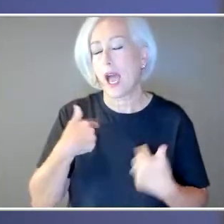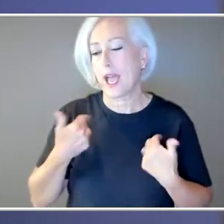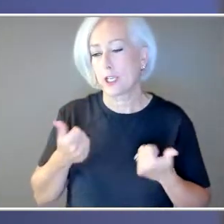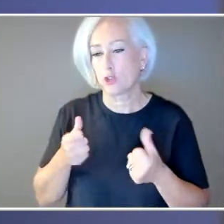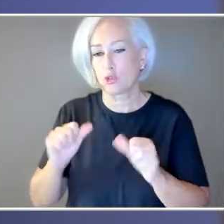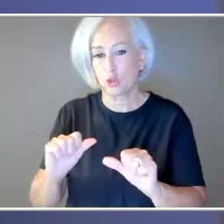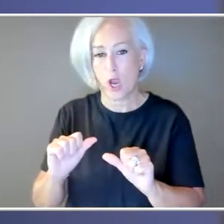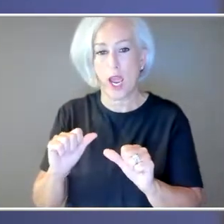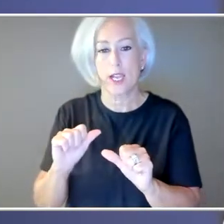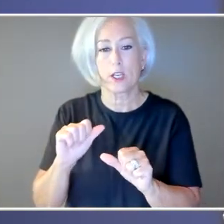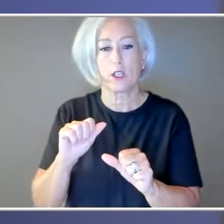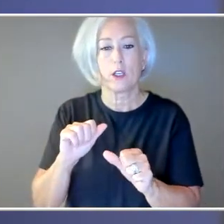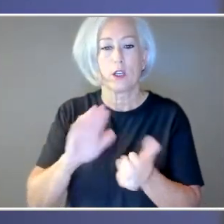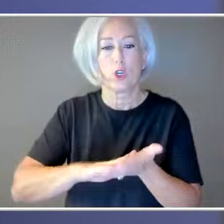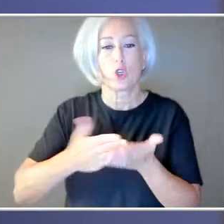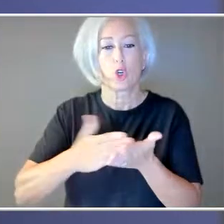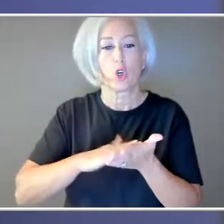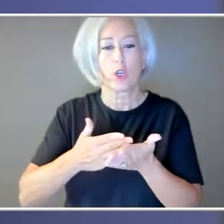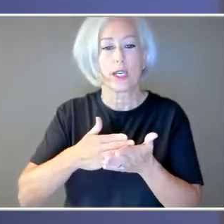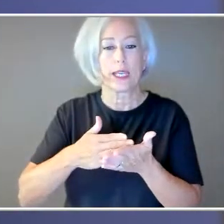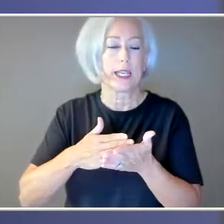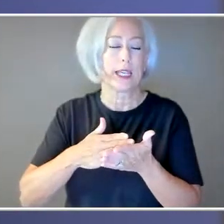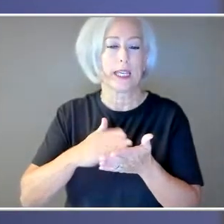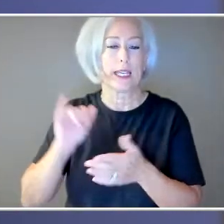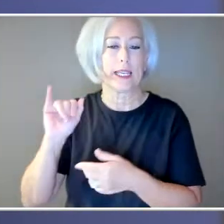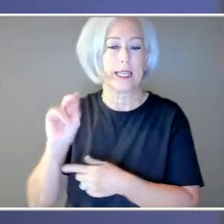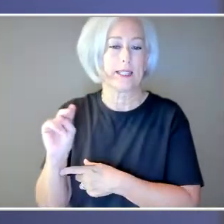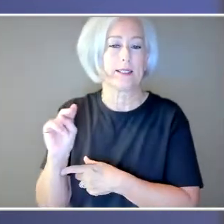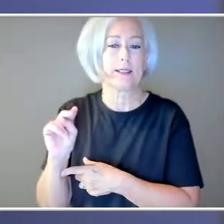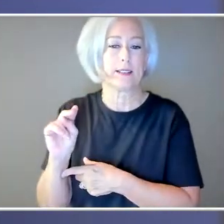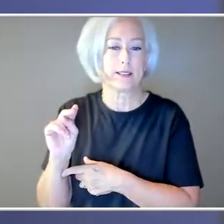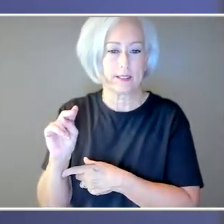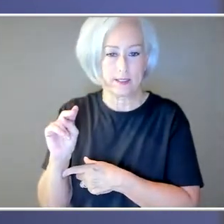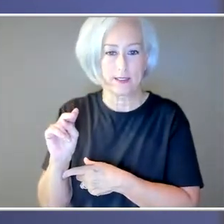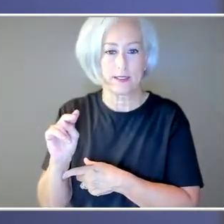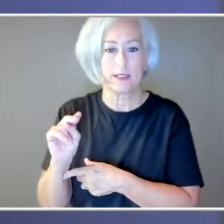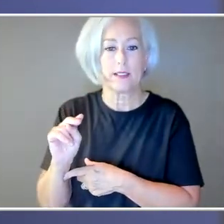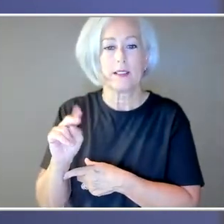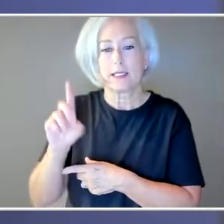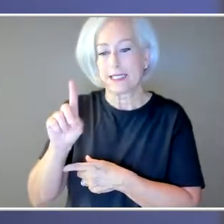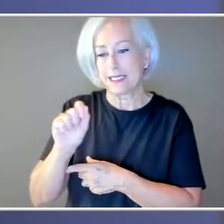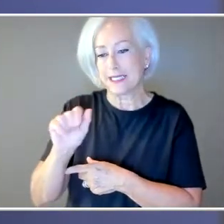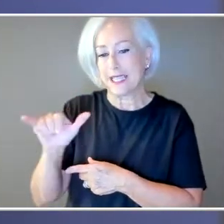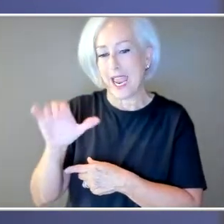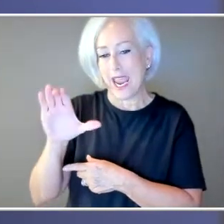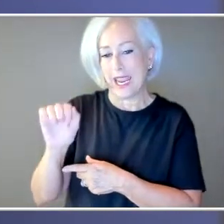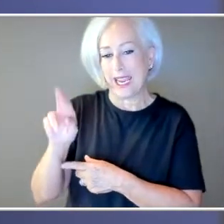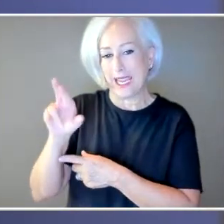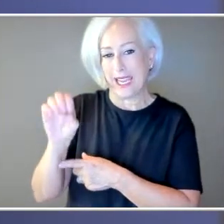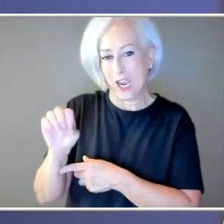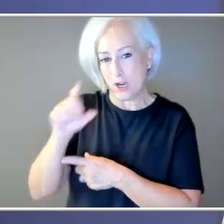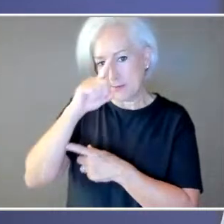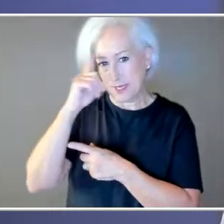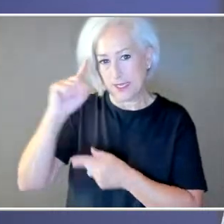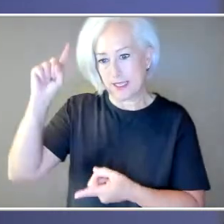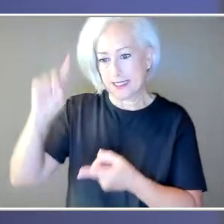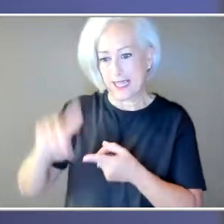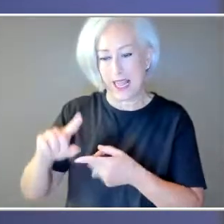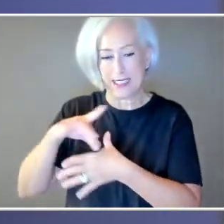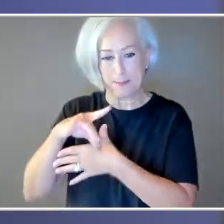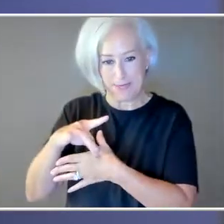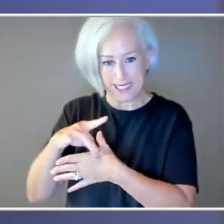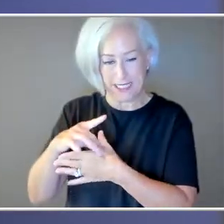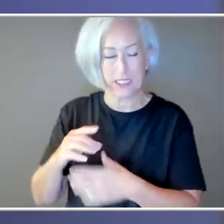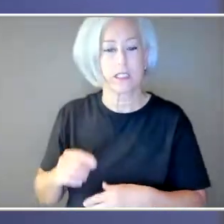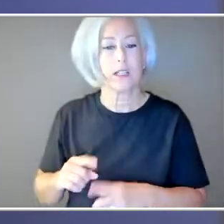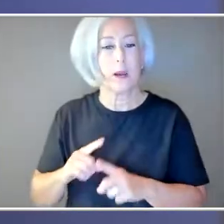cooking in daycares, you know, because there's less meat there. but with all the